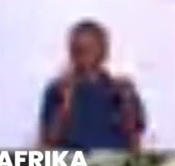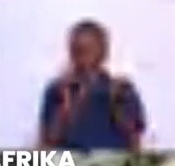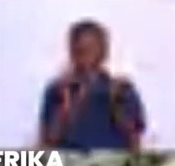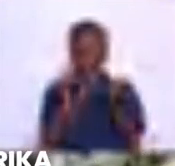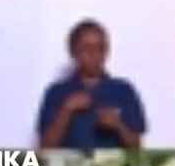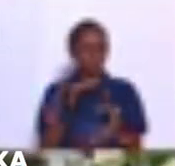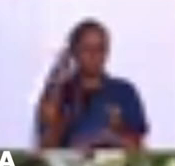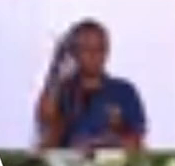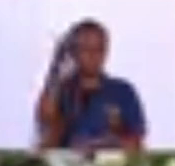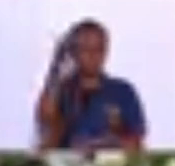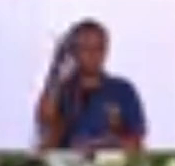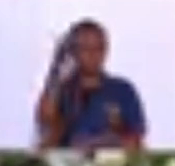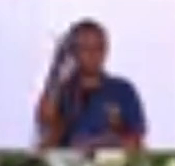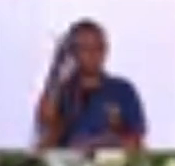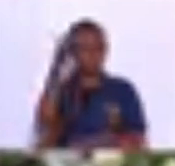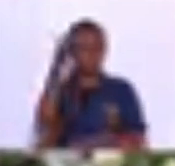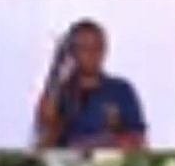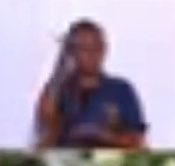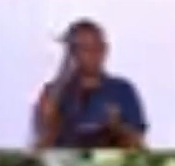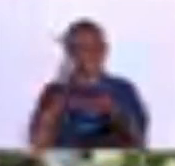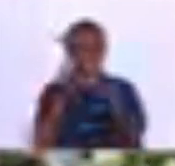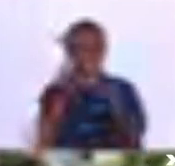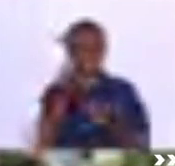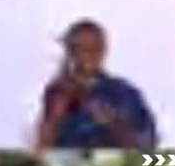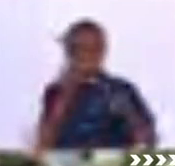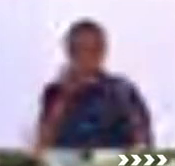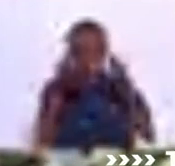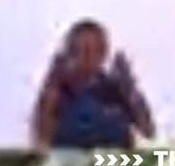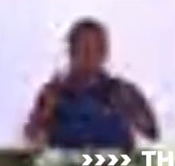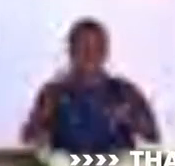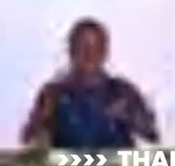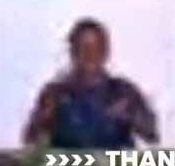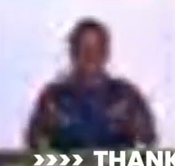knew when you come here,